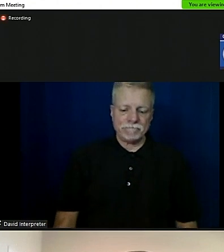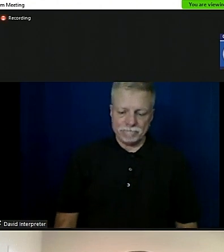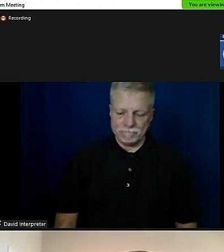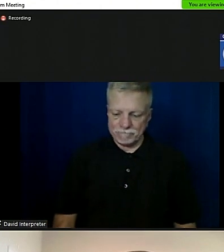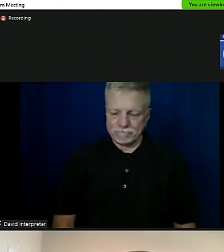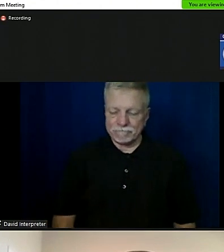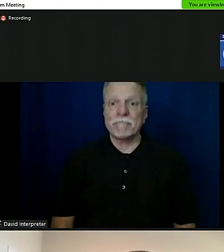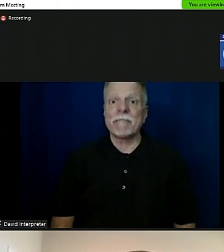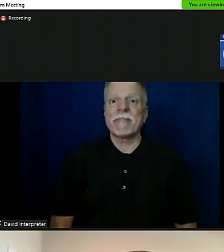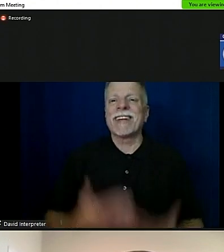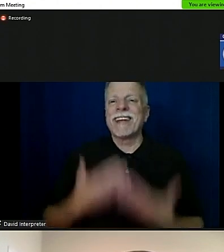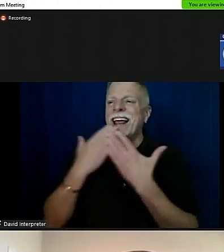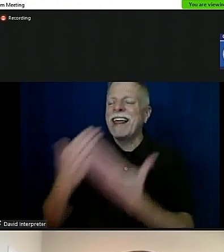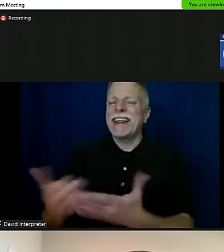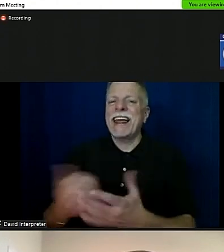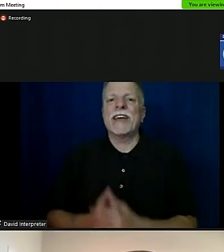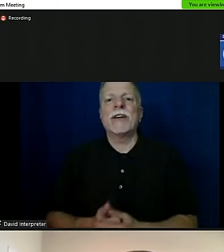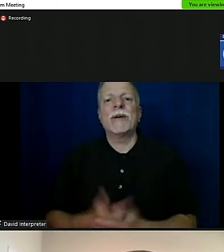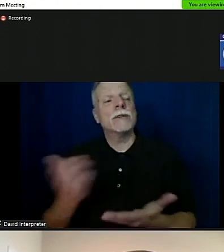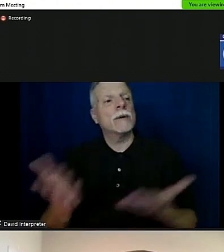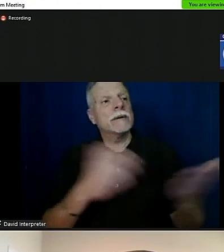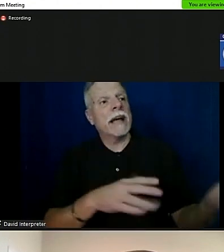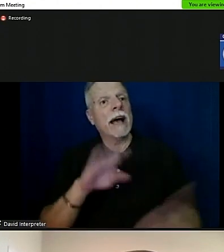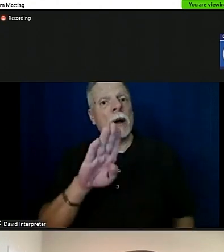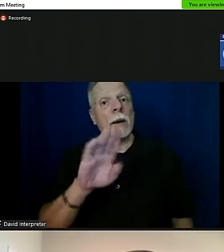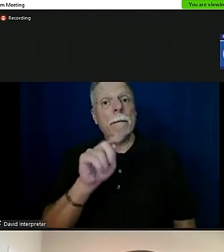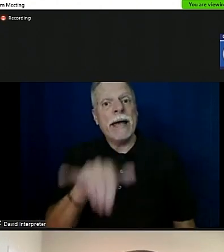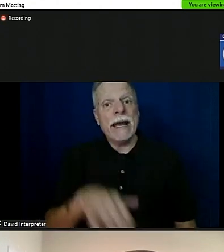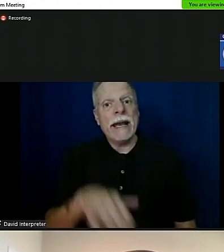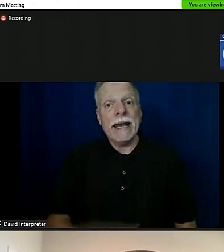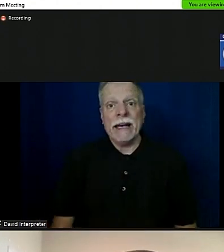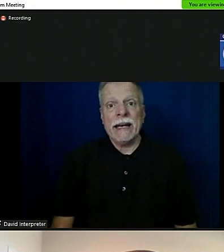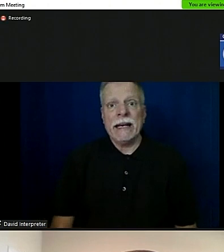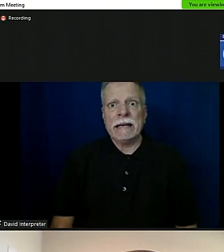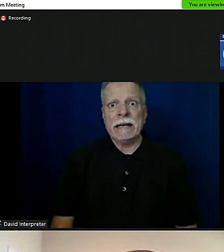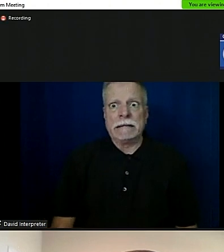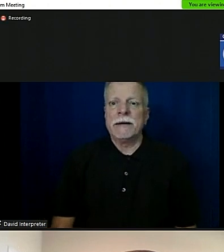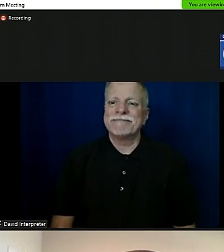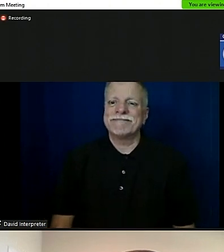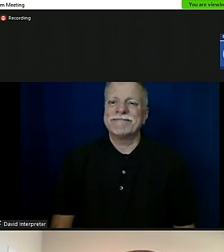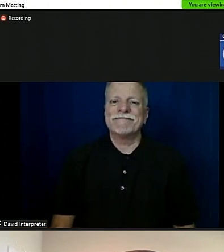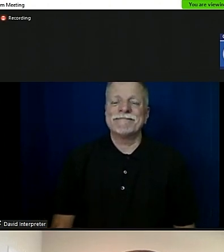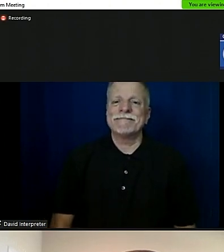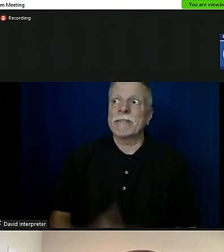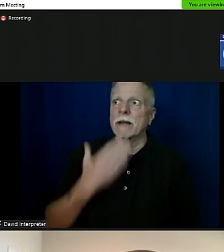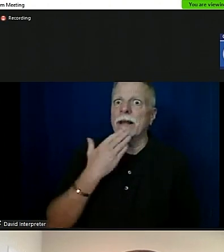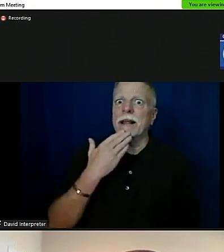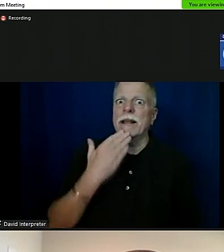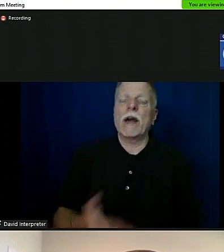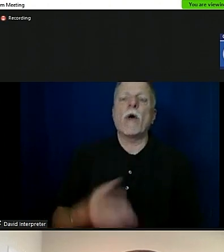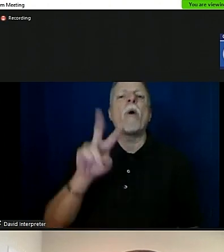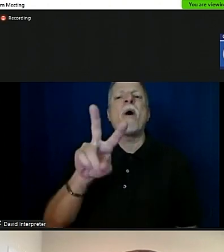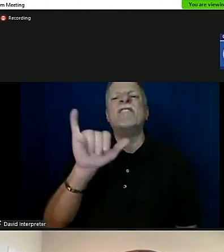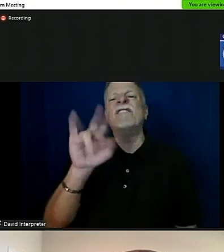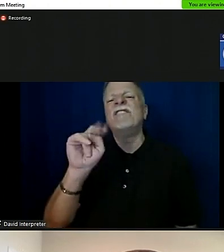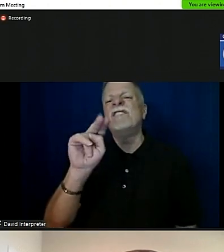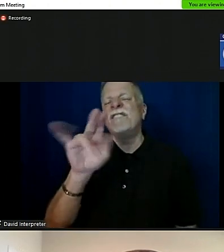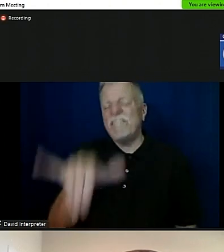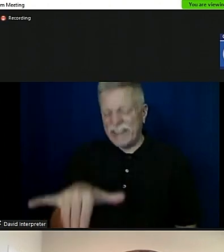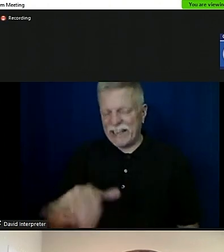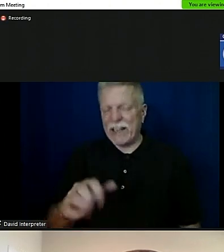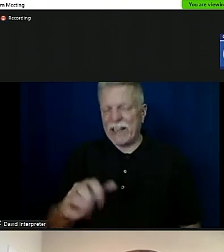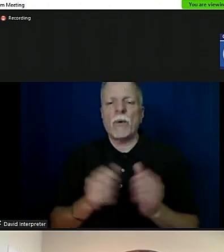Great, Vinny, I'm going to take it over to you. And if you could say which outlet you're with. Thank you very much. This is Vinny Delchuris at Bloomberg